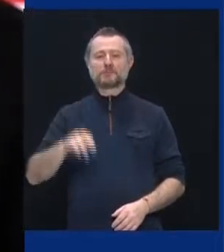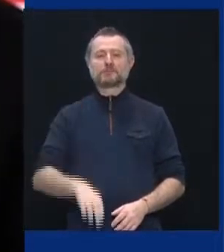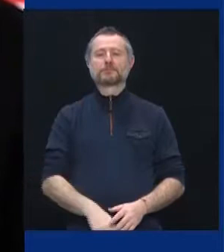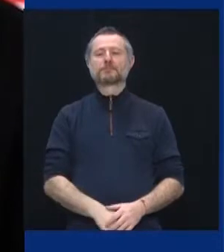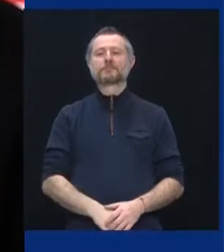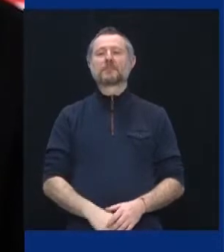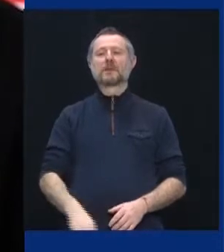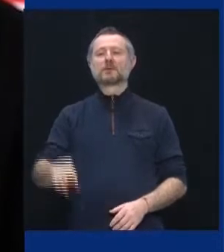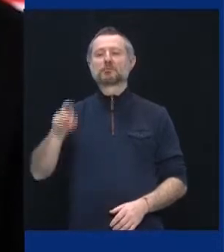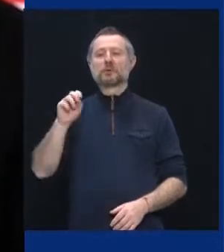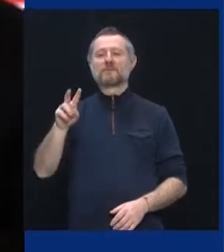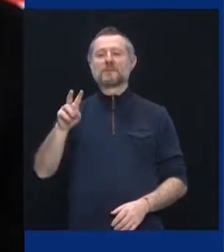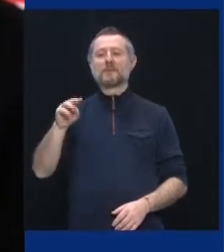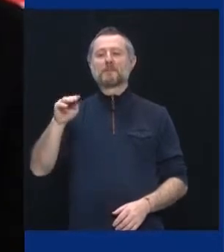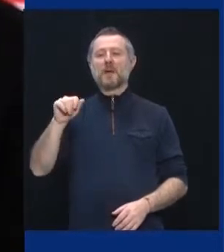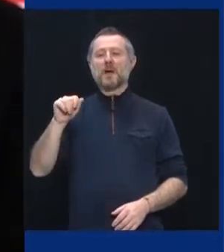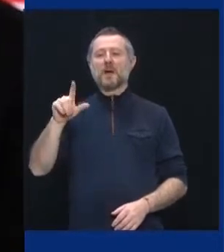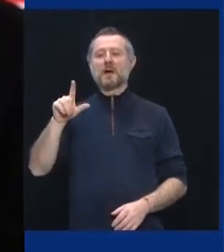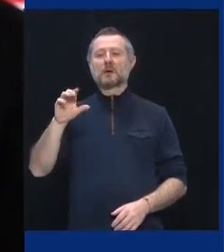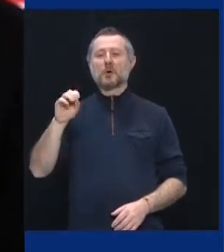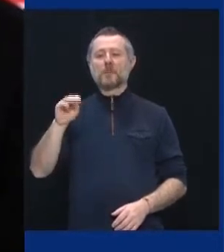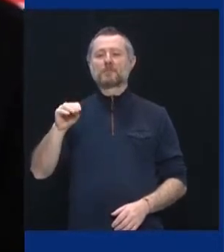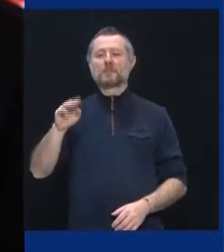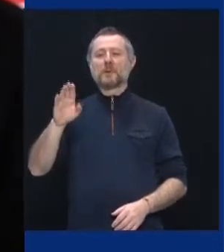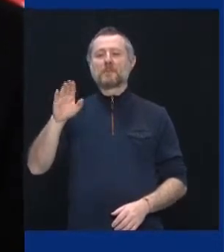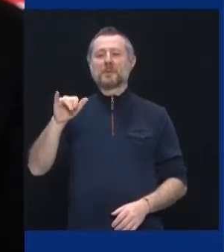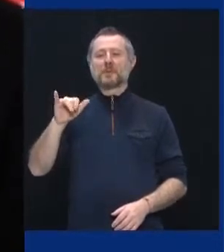Reverend Malcolm Byrd,